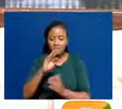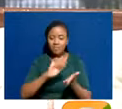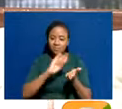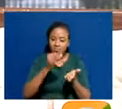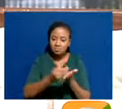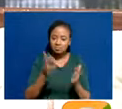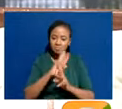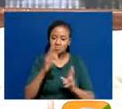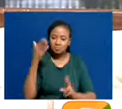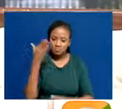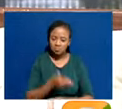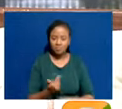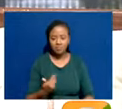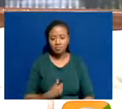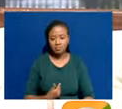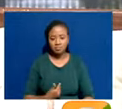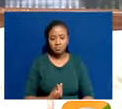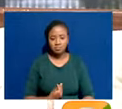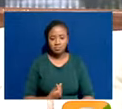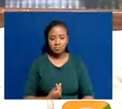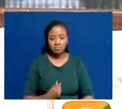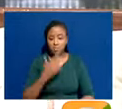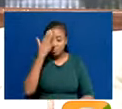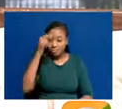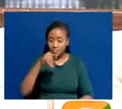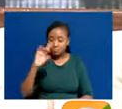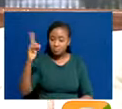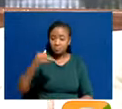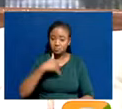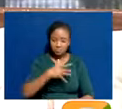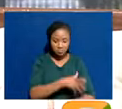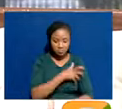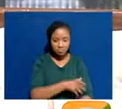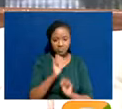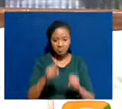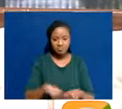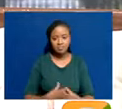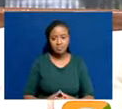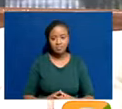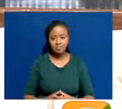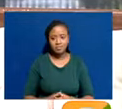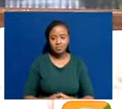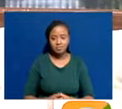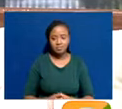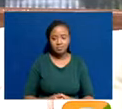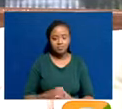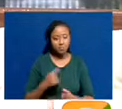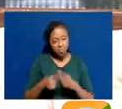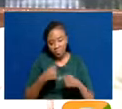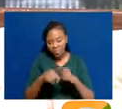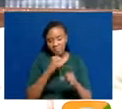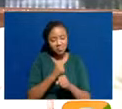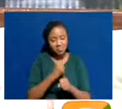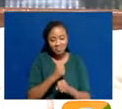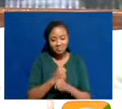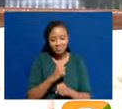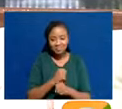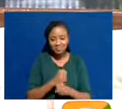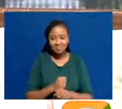because Nairobians have the ability. We have the ability. So things in our work. In our work. Pole